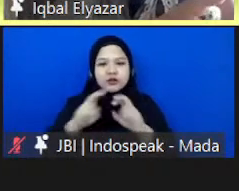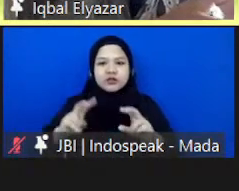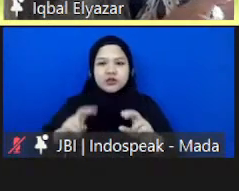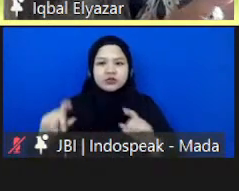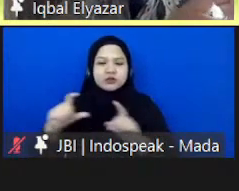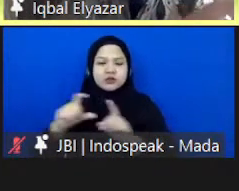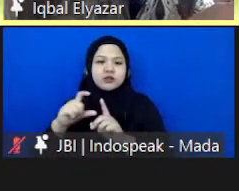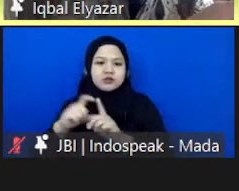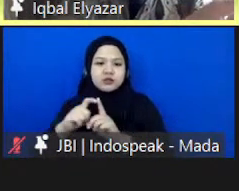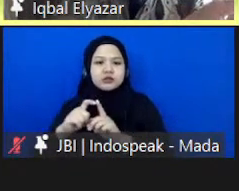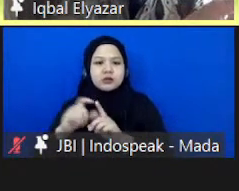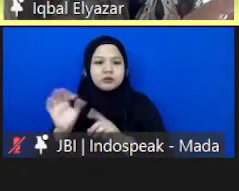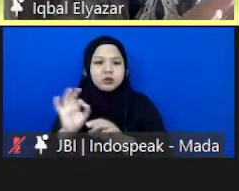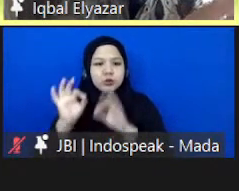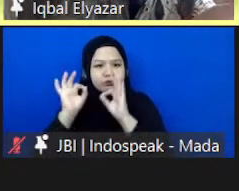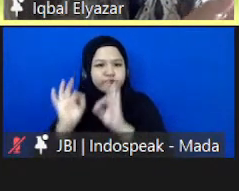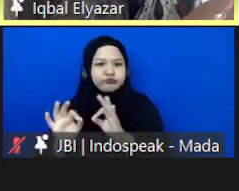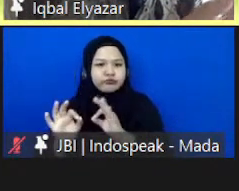and